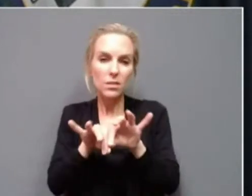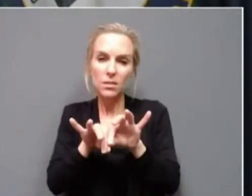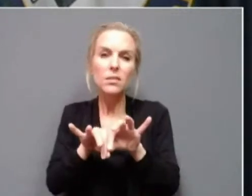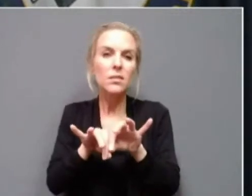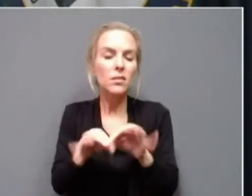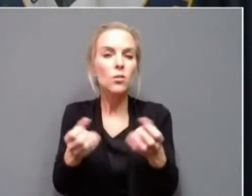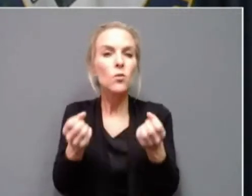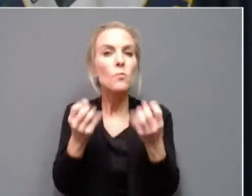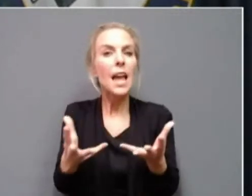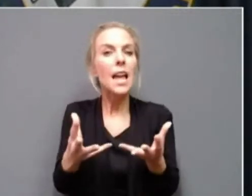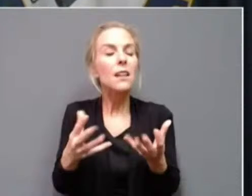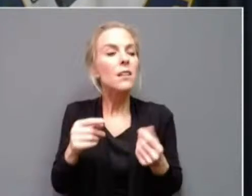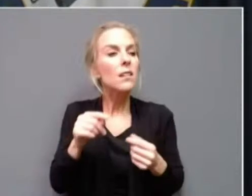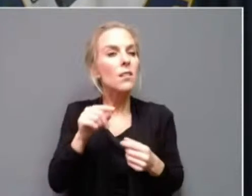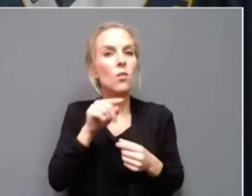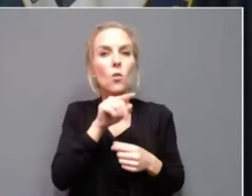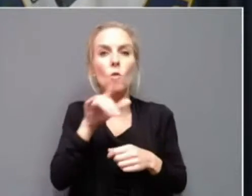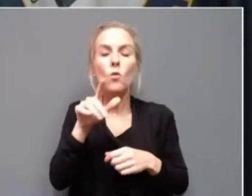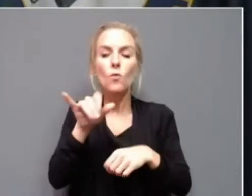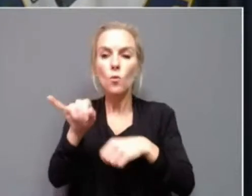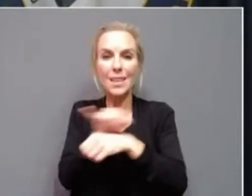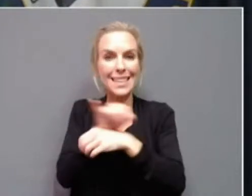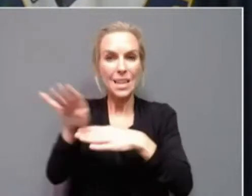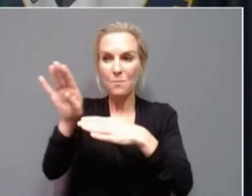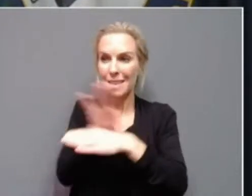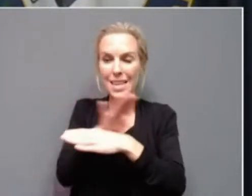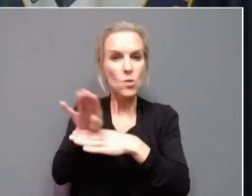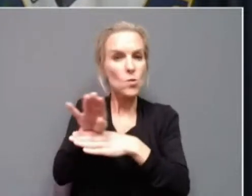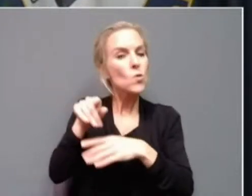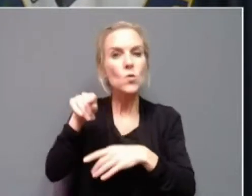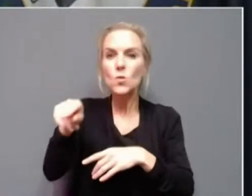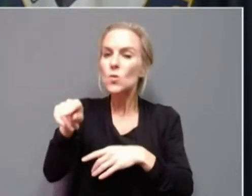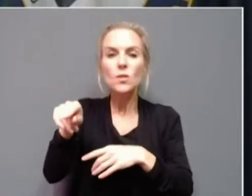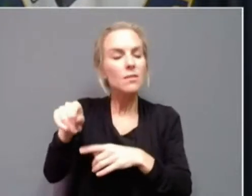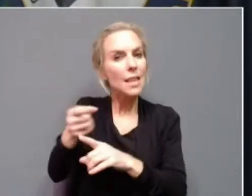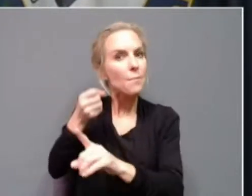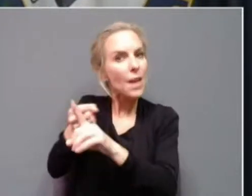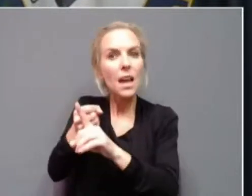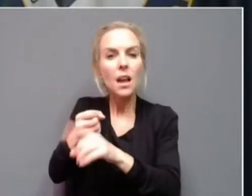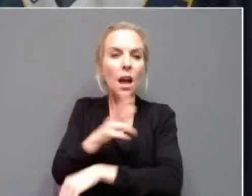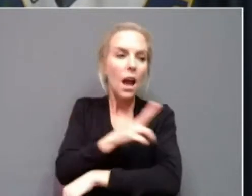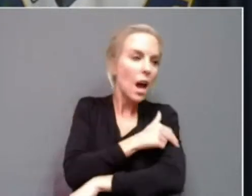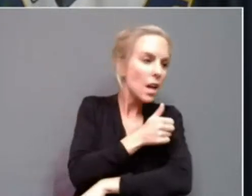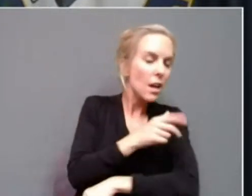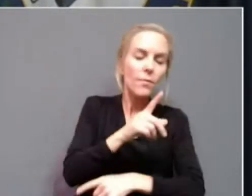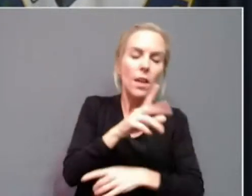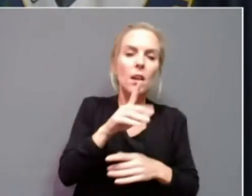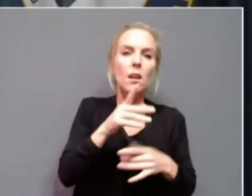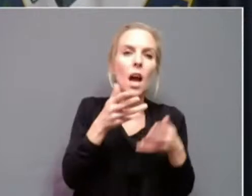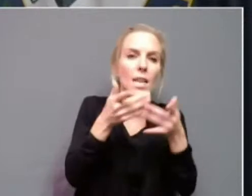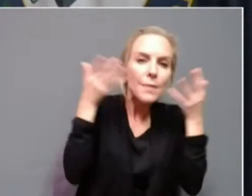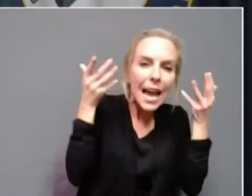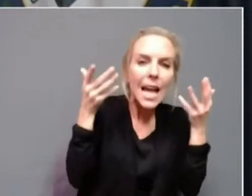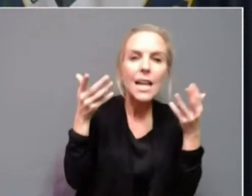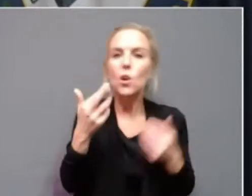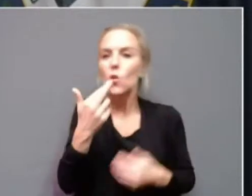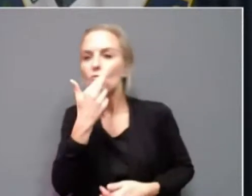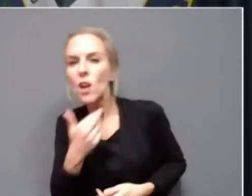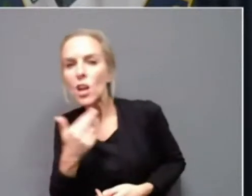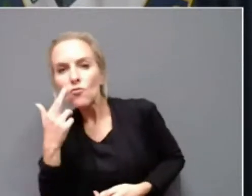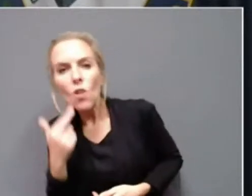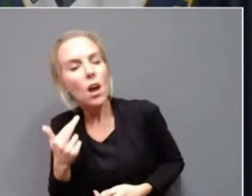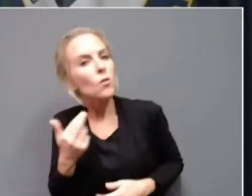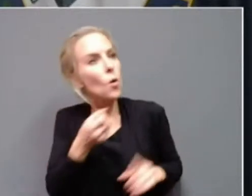been disproportionately impacted. Hospitality, restaurants, and here in Kentucky, I want to talk today a little